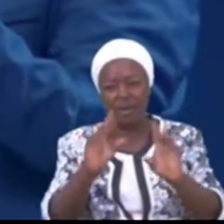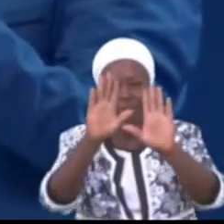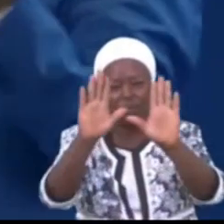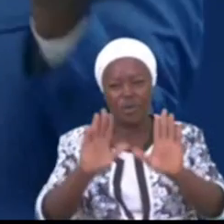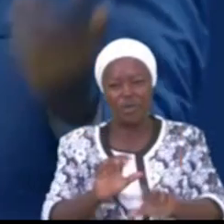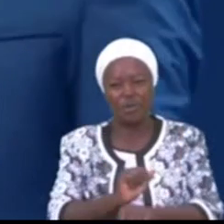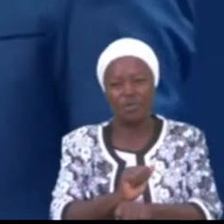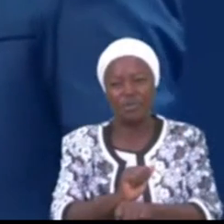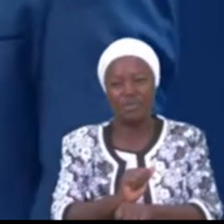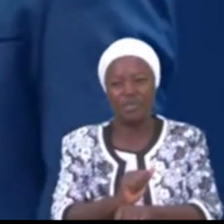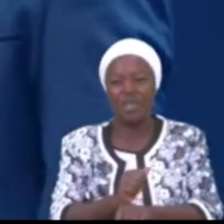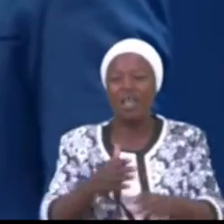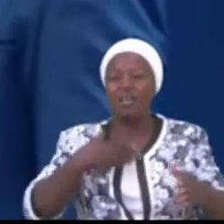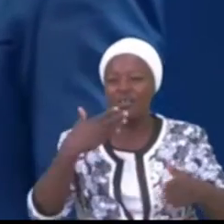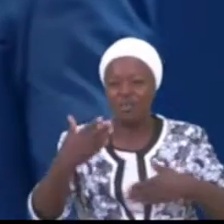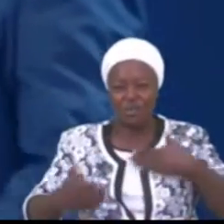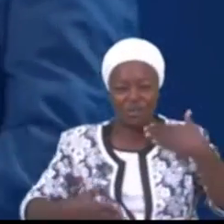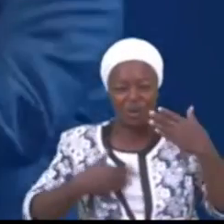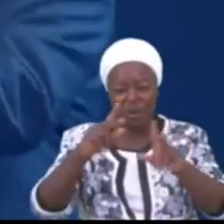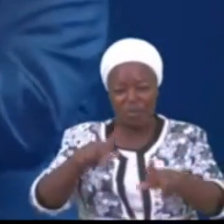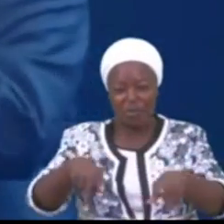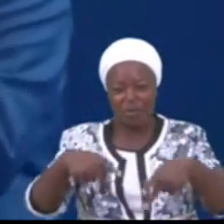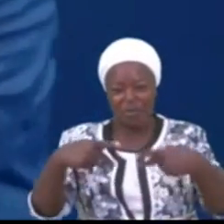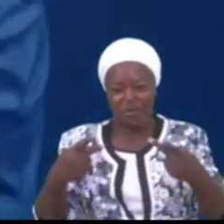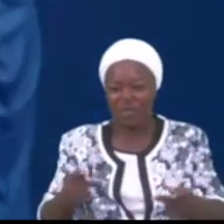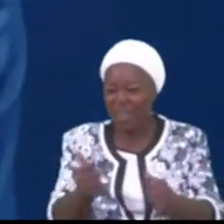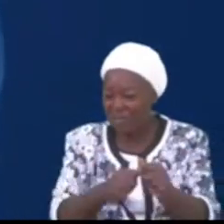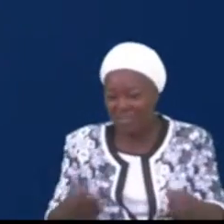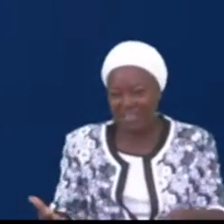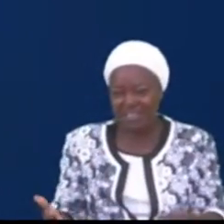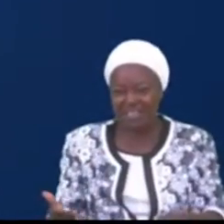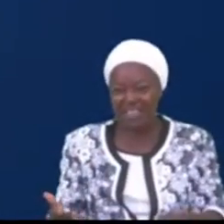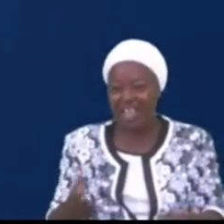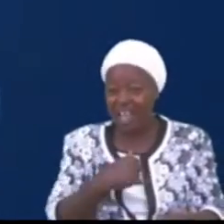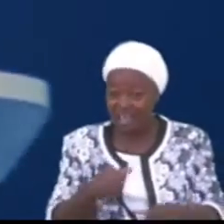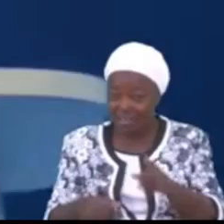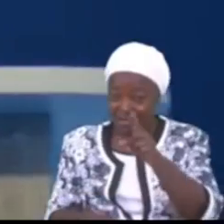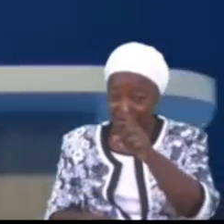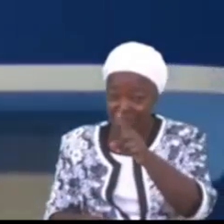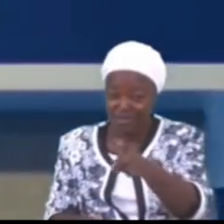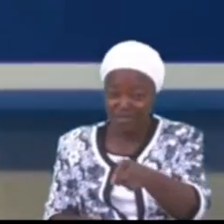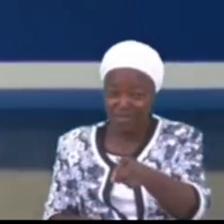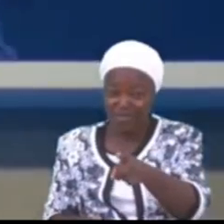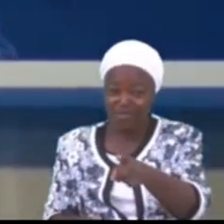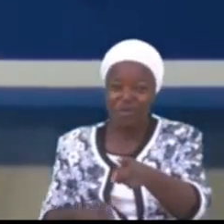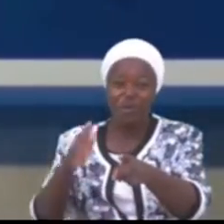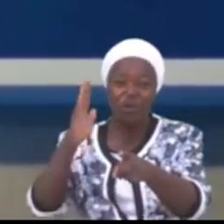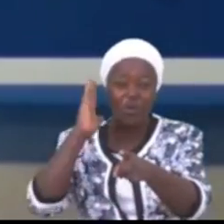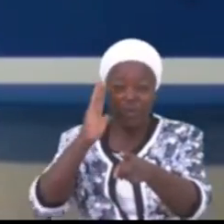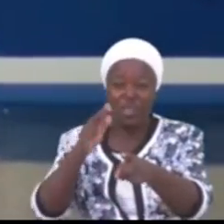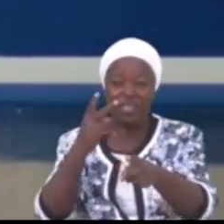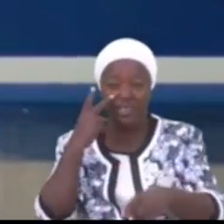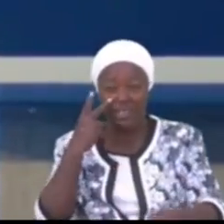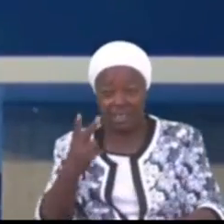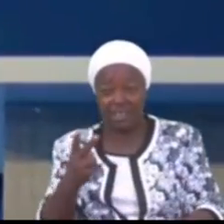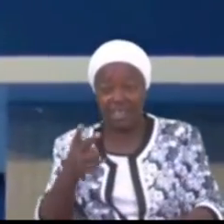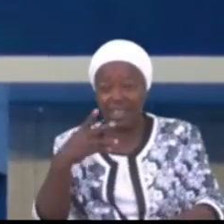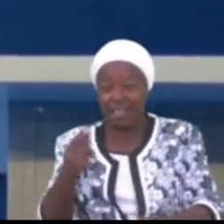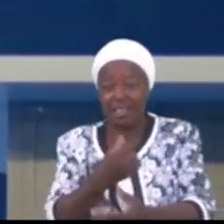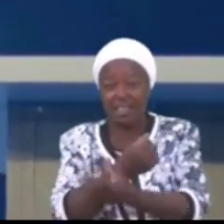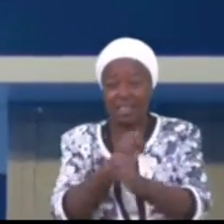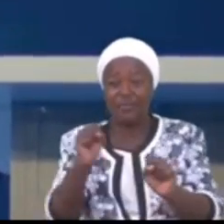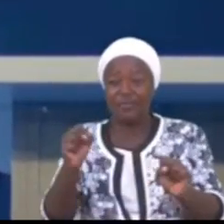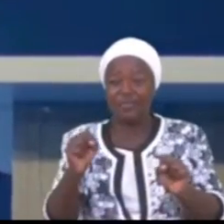miracle, joy, provision, everything. And you will see the